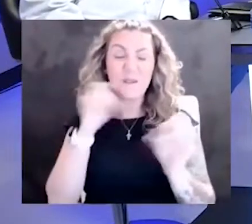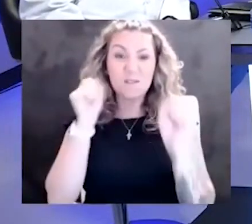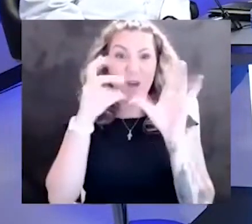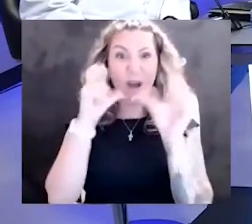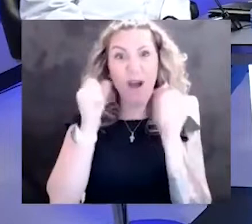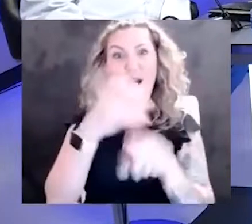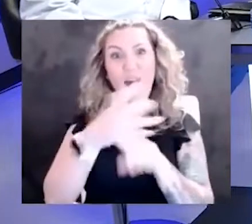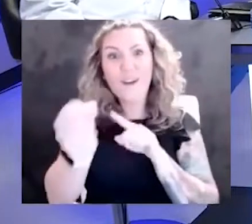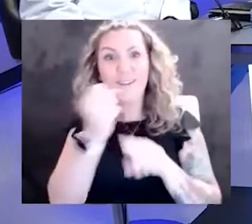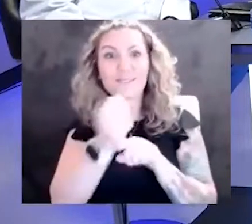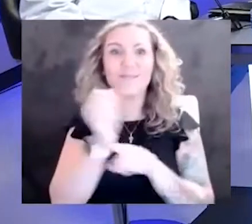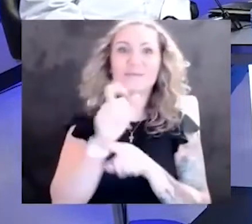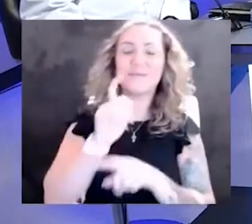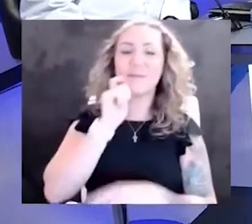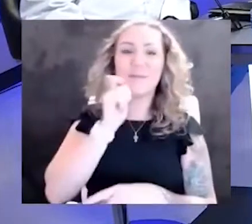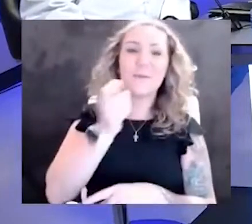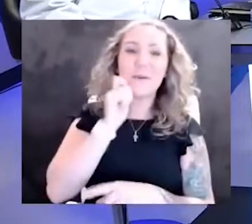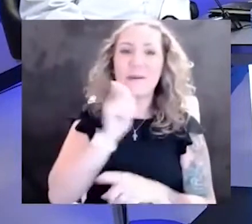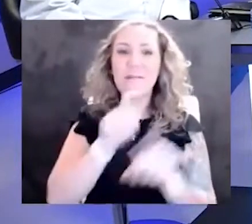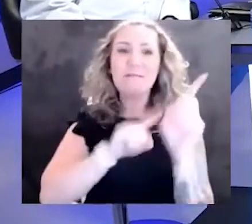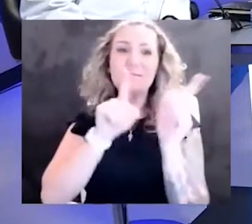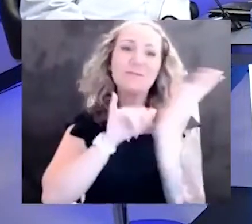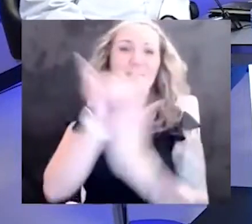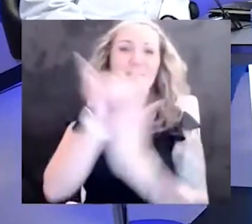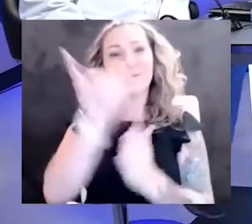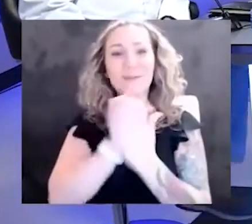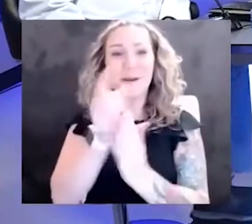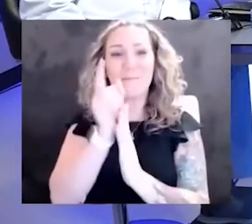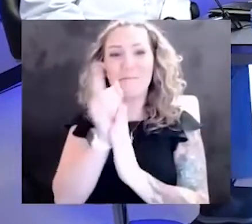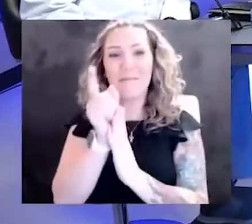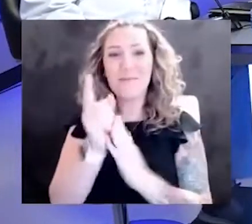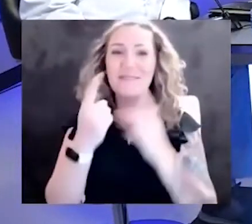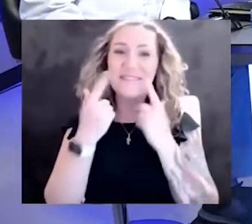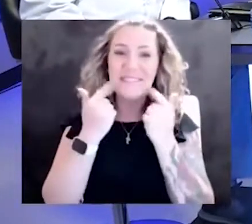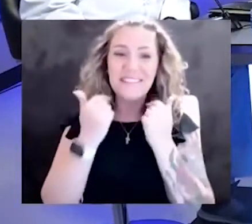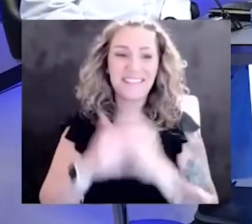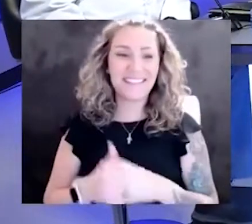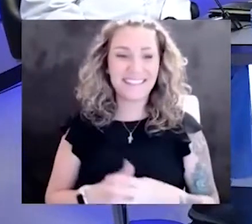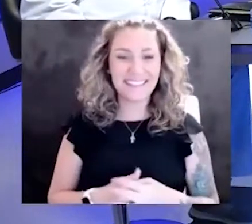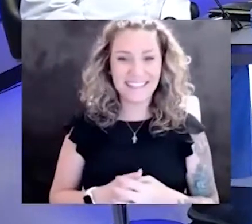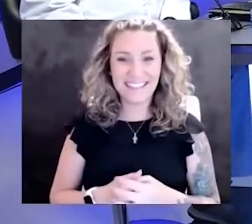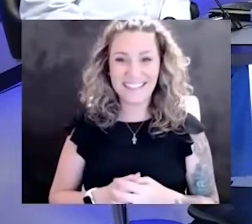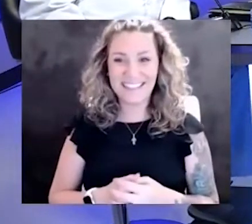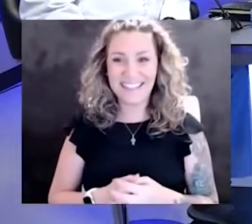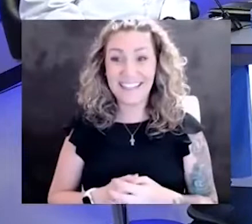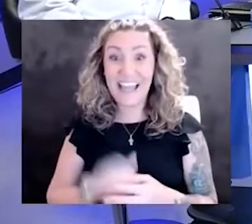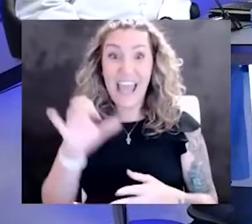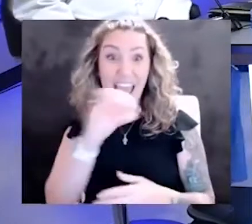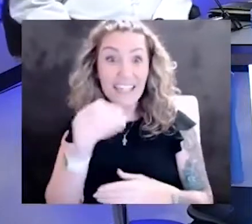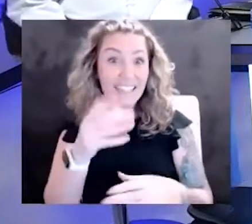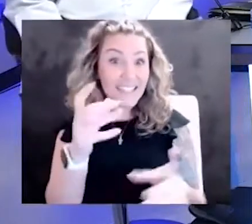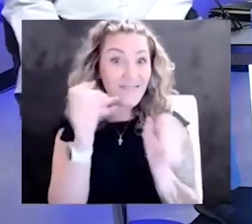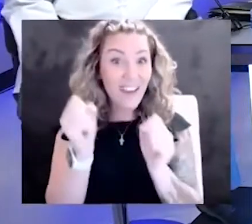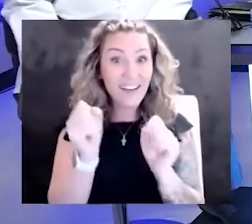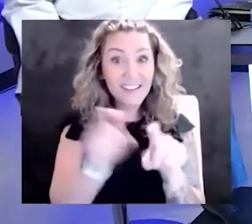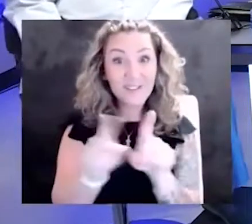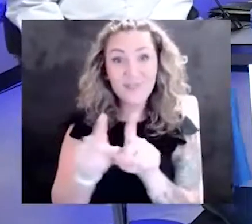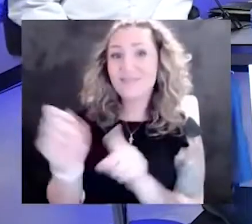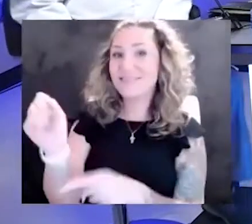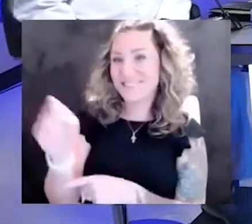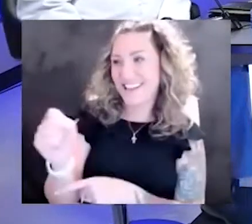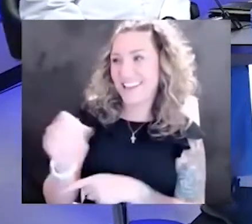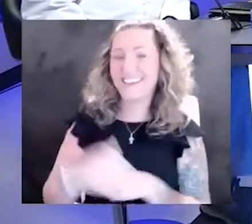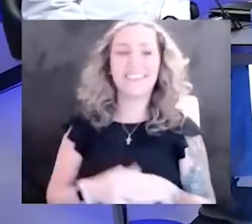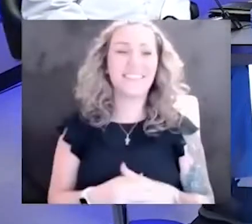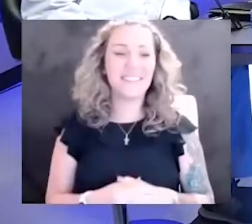cool Star Trek moment. I agree. All right. All right. So we have It's another. faster, too. And it is faster, yeah. Yep. We have